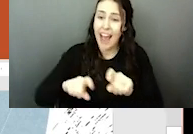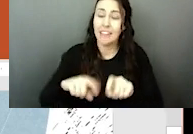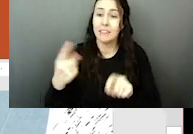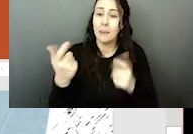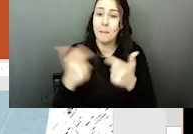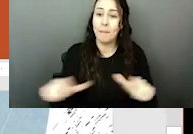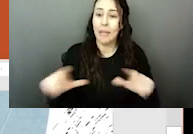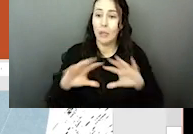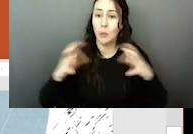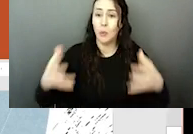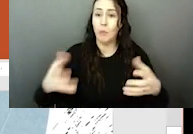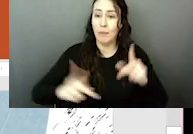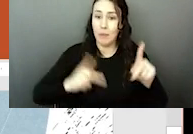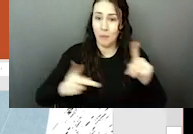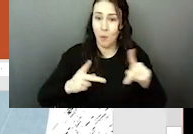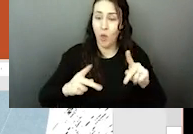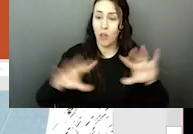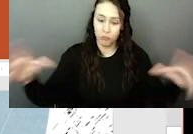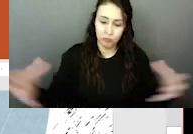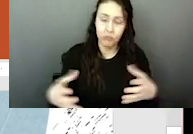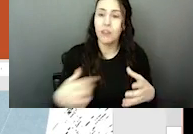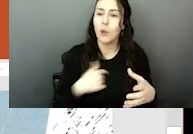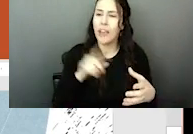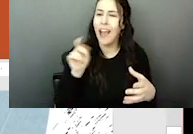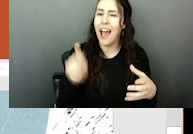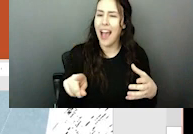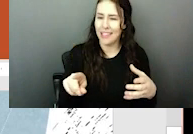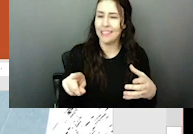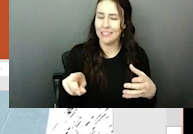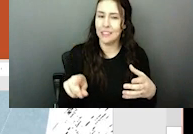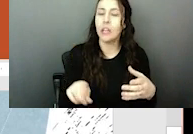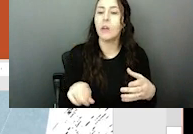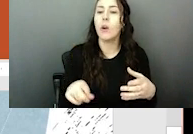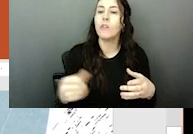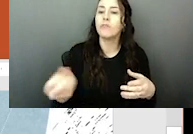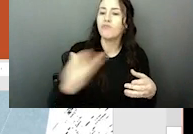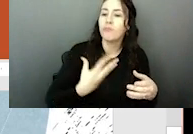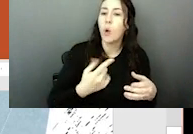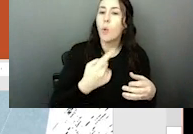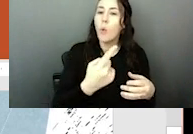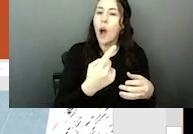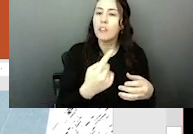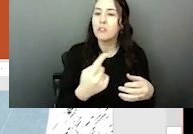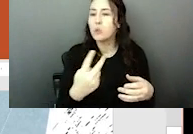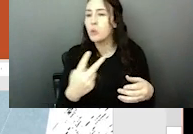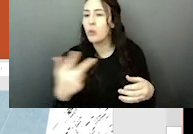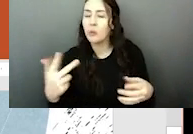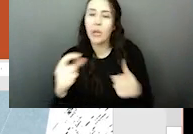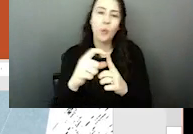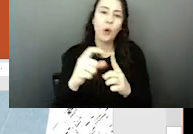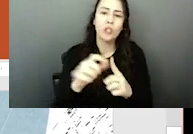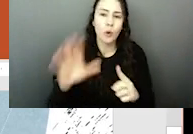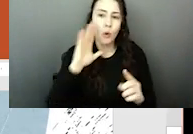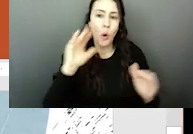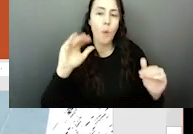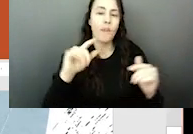and we asked them this question. You know, in one to three words, what is your hope for the new standards? What do you hope